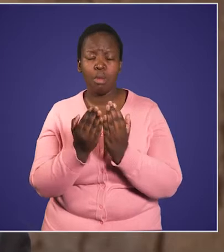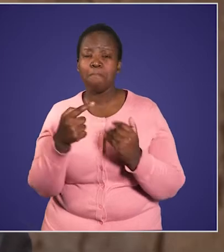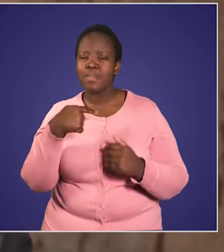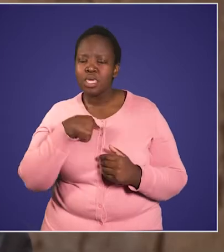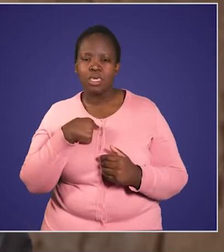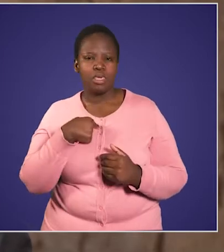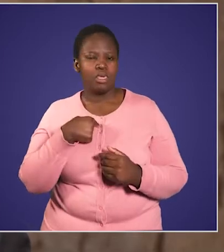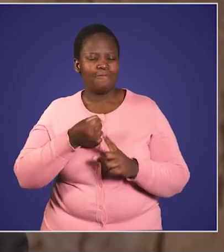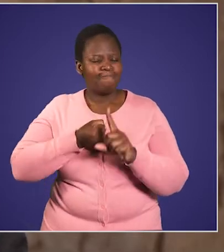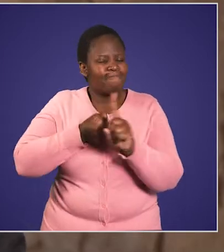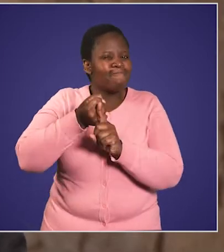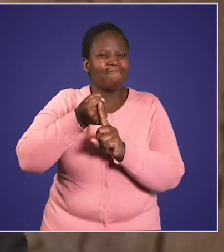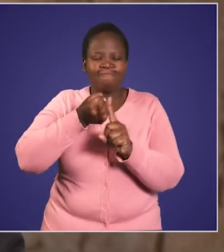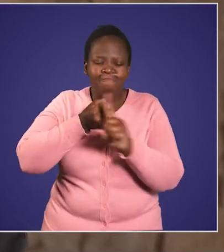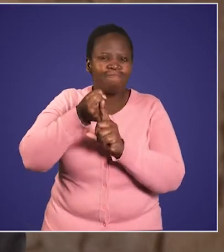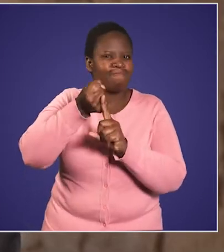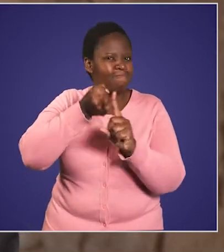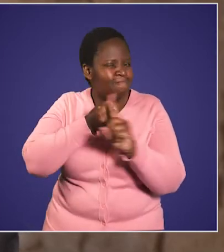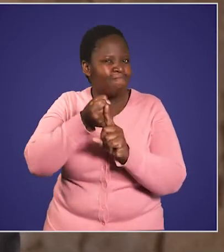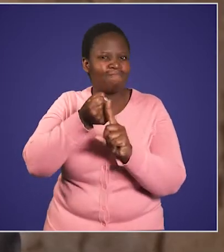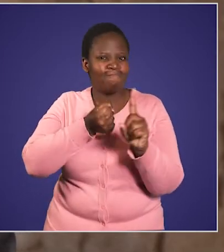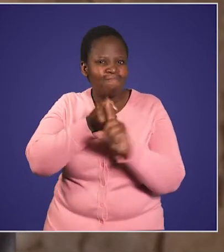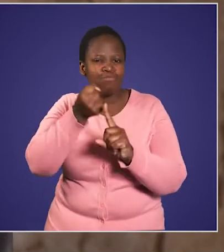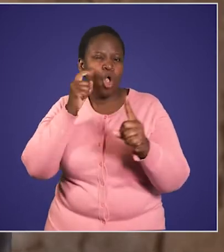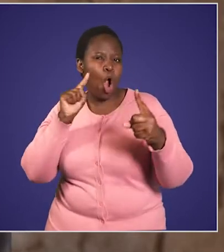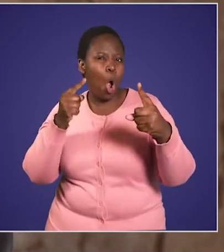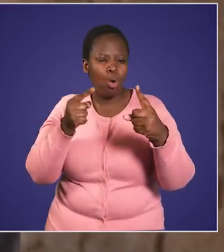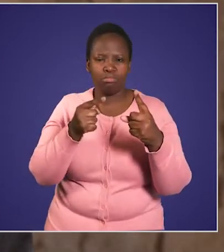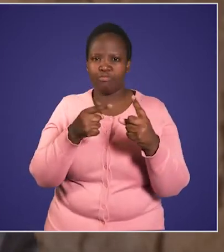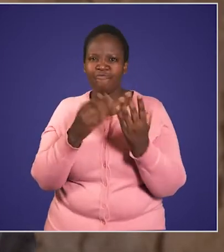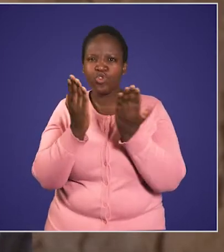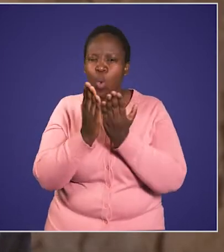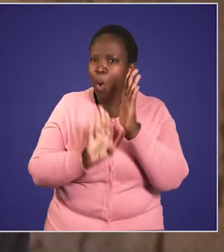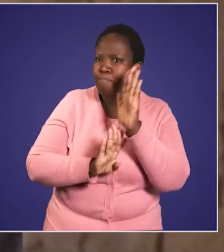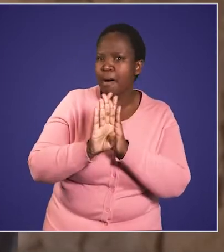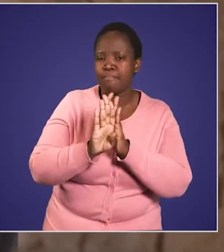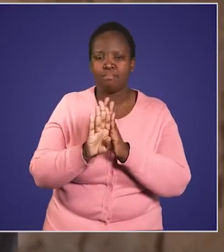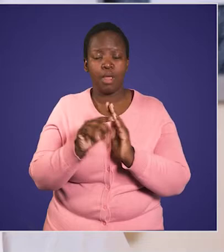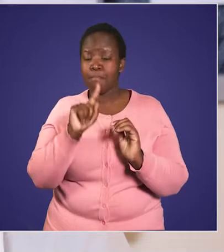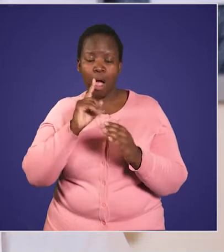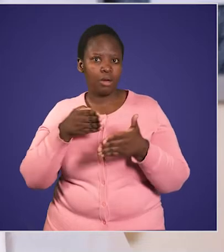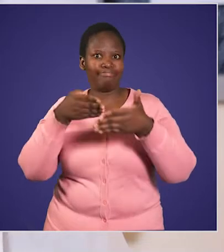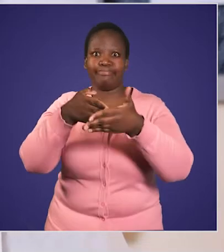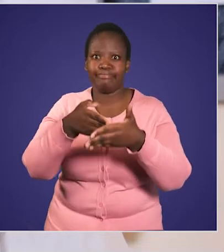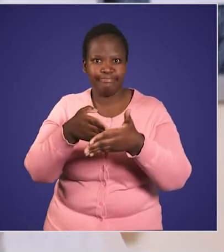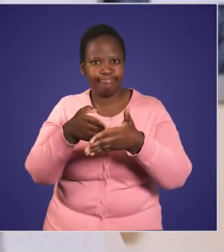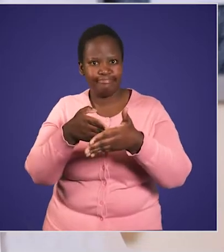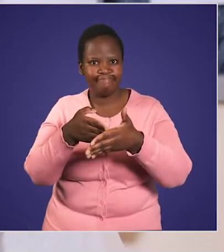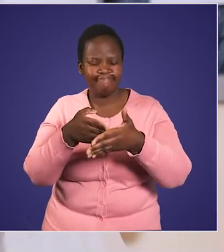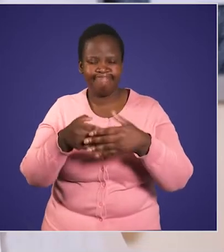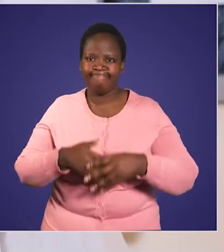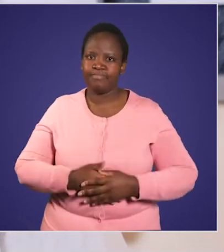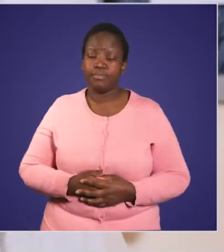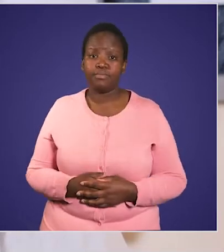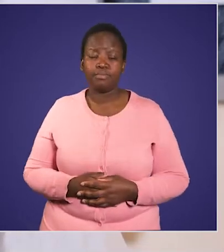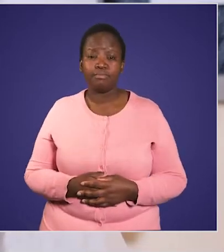my goals, for my good grades at school. Now it's stopping me from doing those things. Some of the parents who